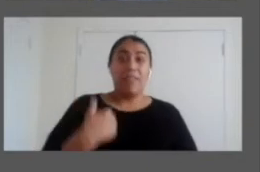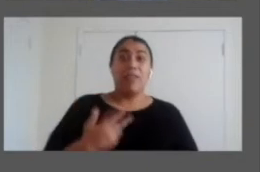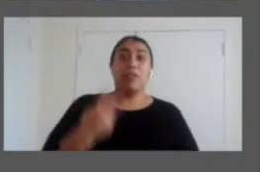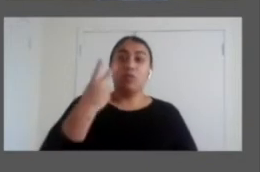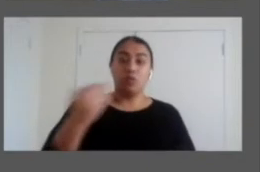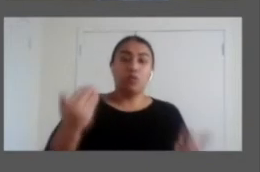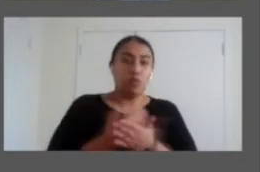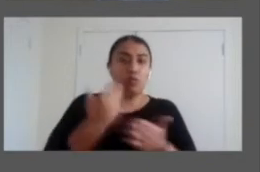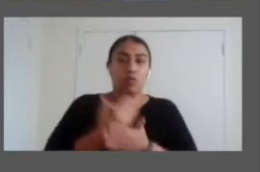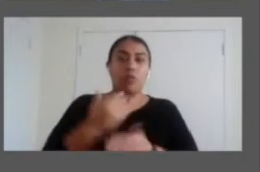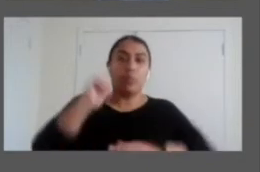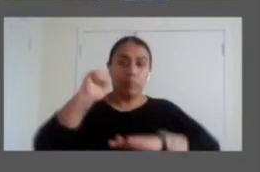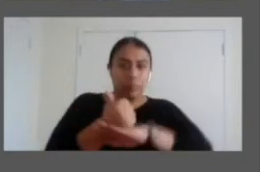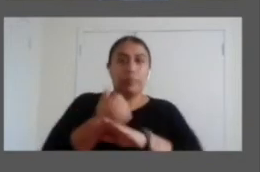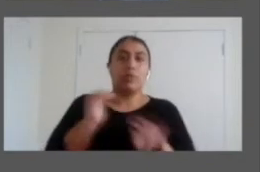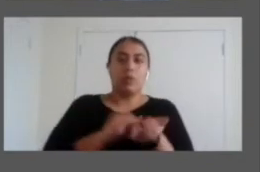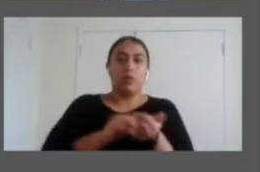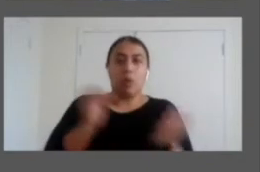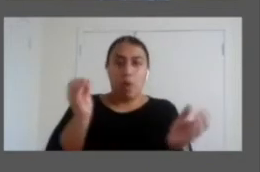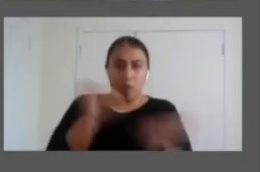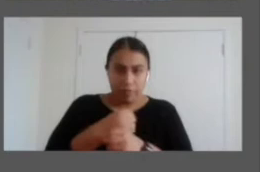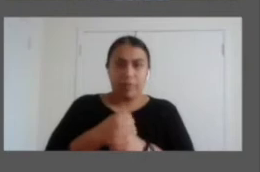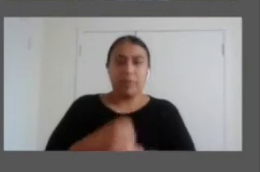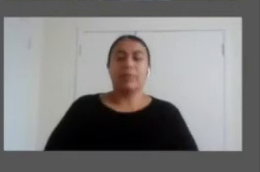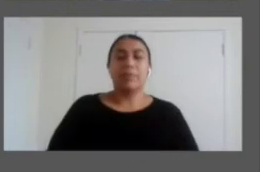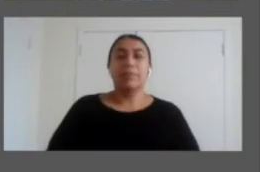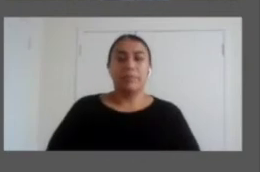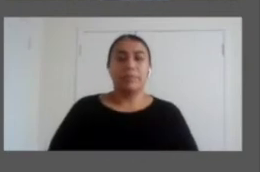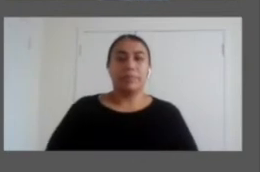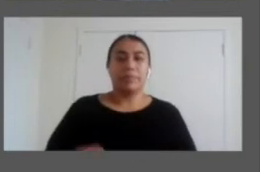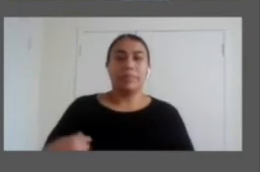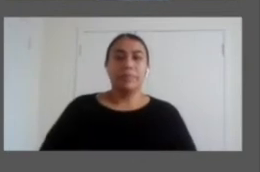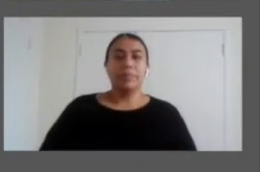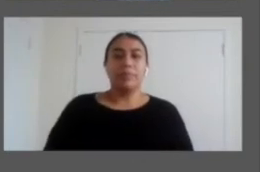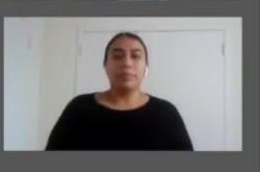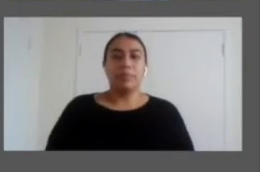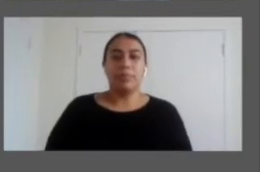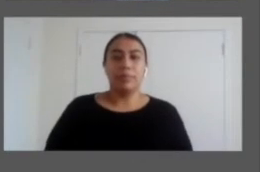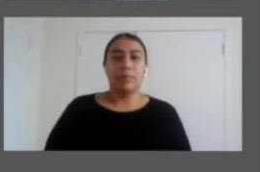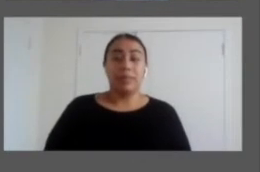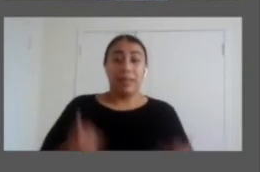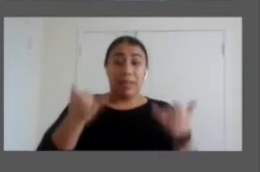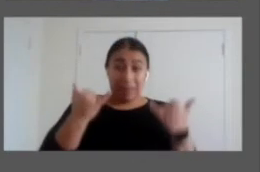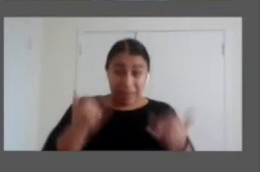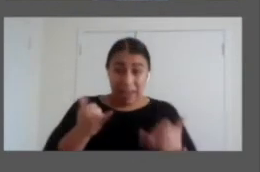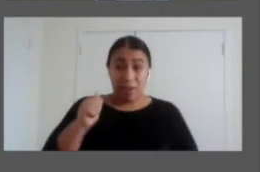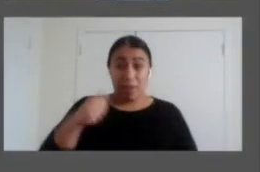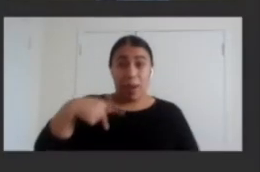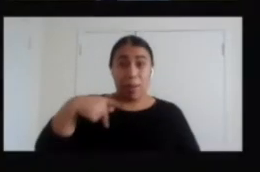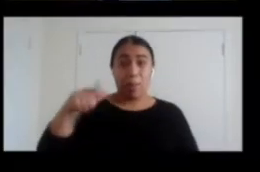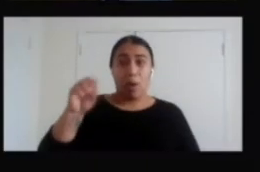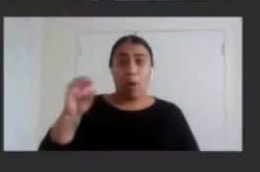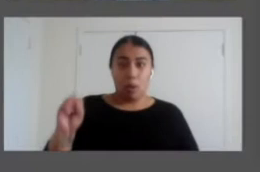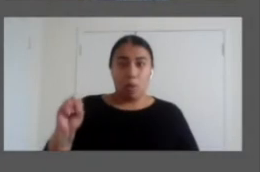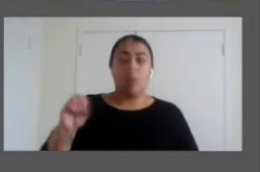GTA. Currently, Apollo Cannabis Clinics are treating patients across Canada using a virtual platform conducted by phone or